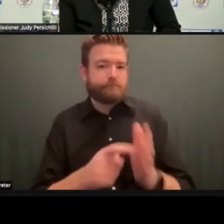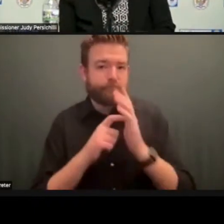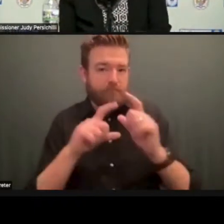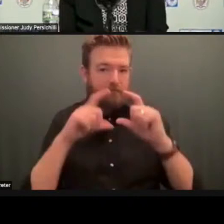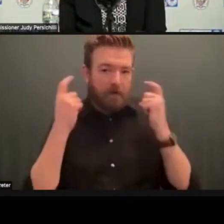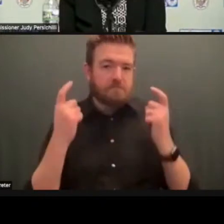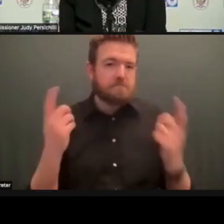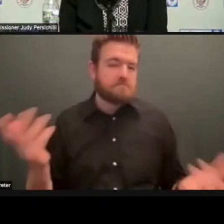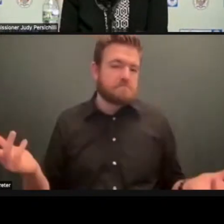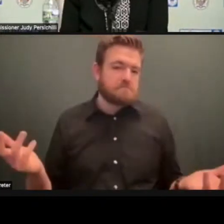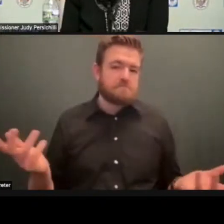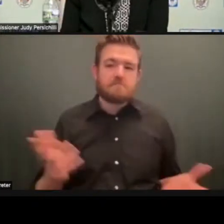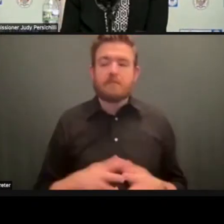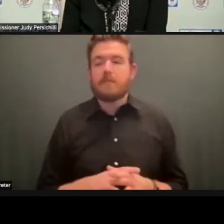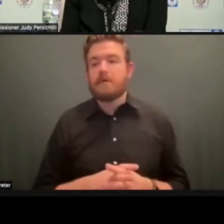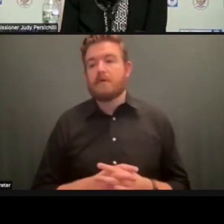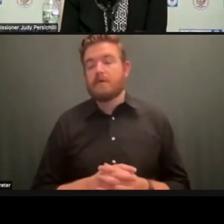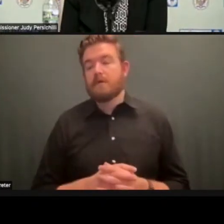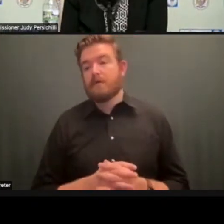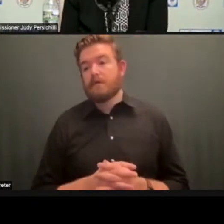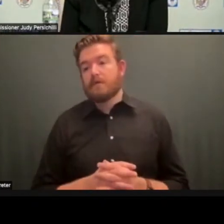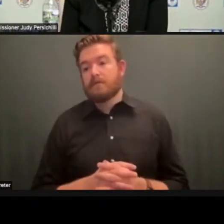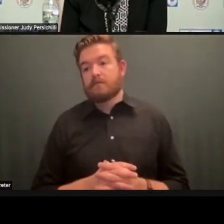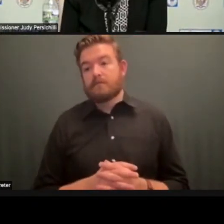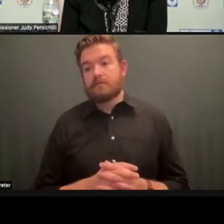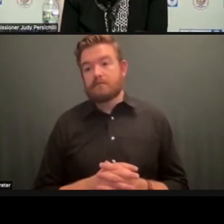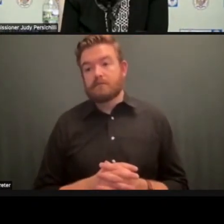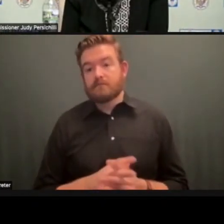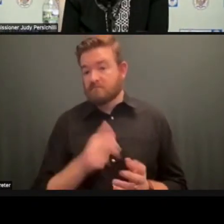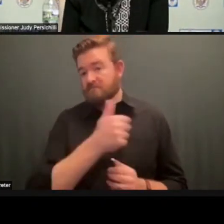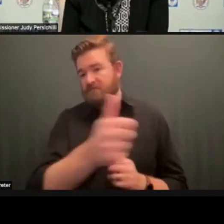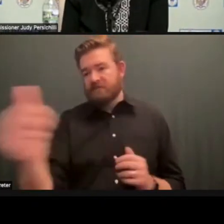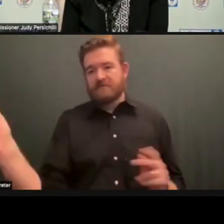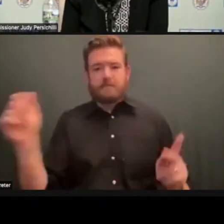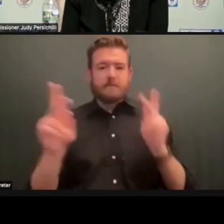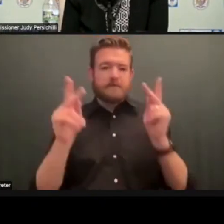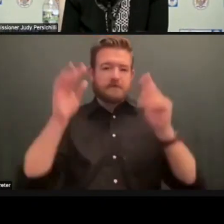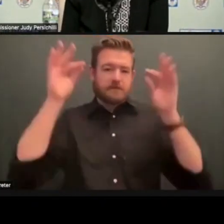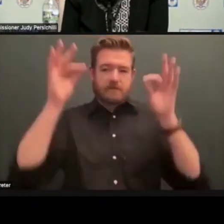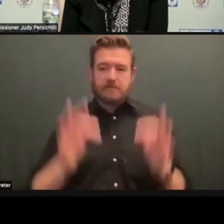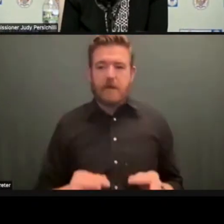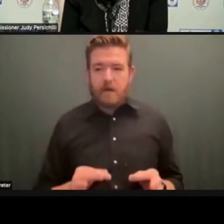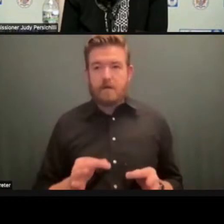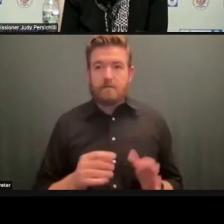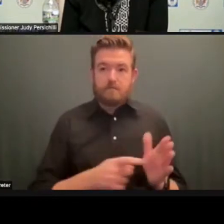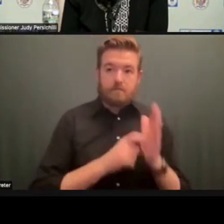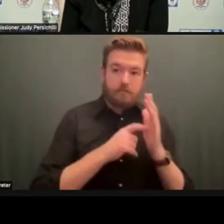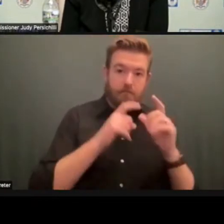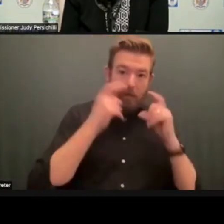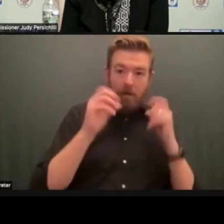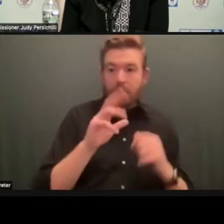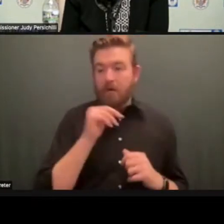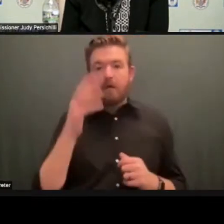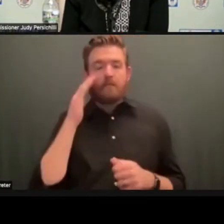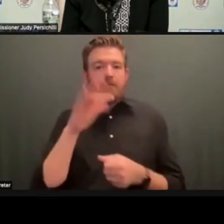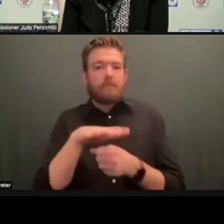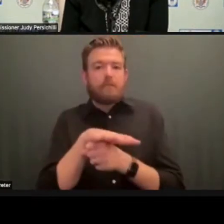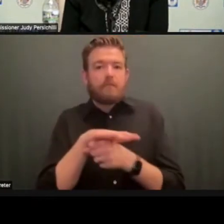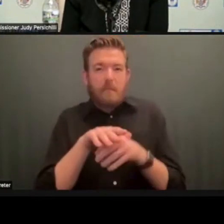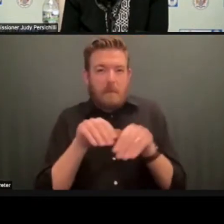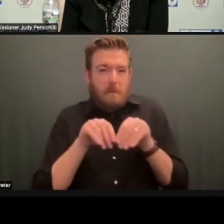because we thought this was the right, you make the decision based on the local reality. I think you asked